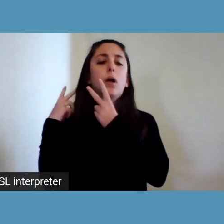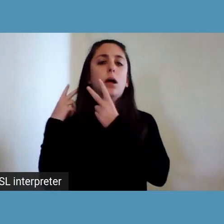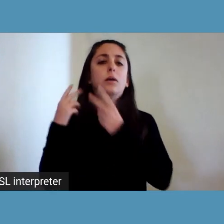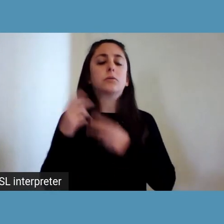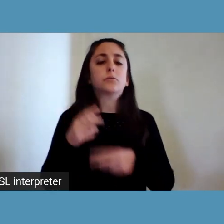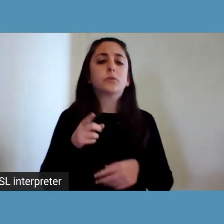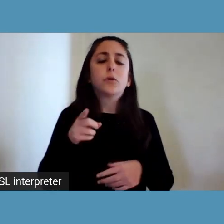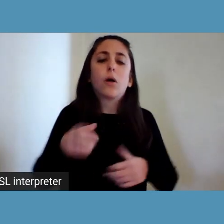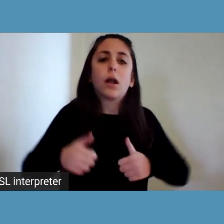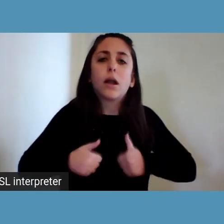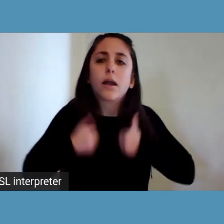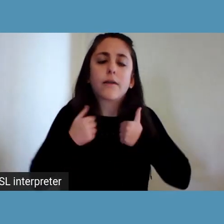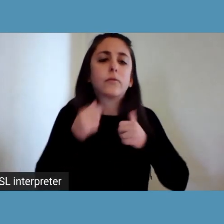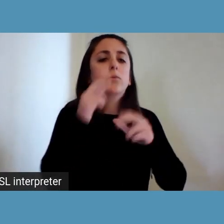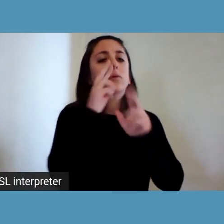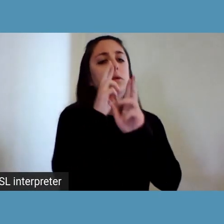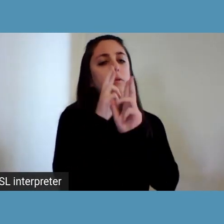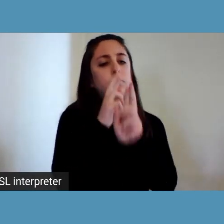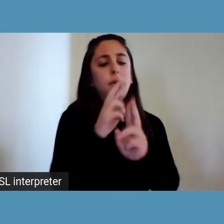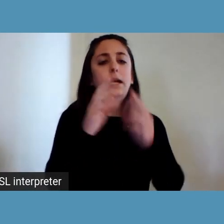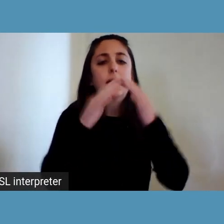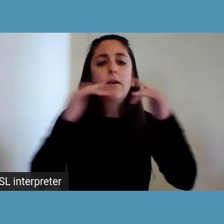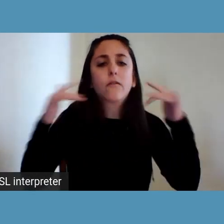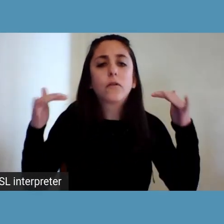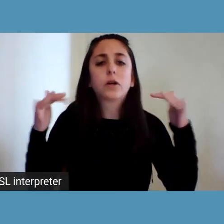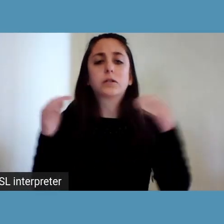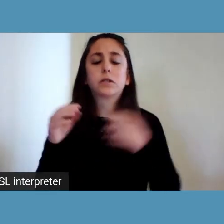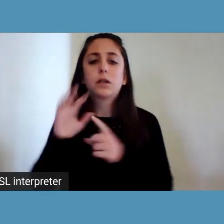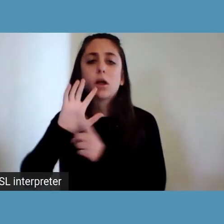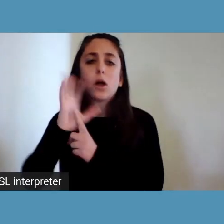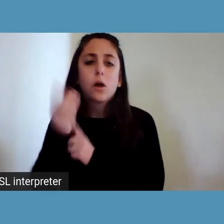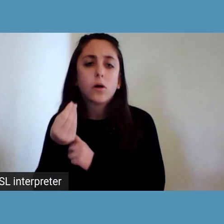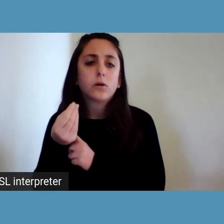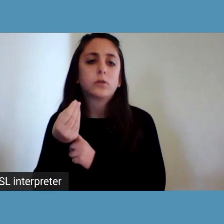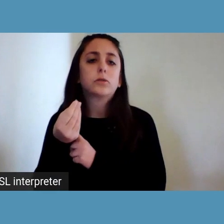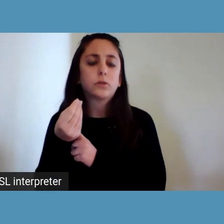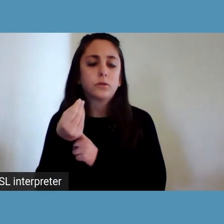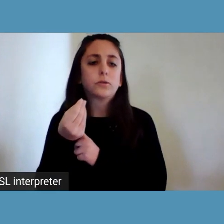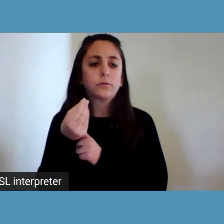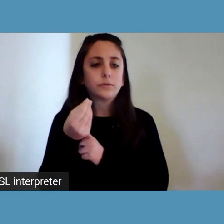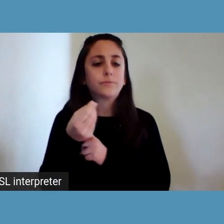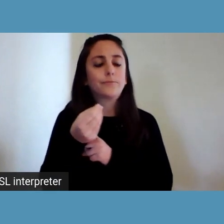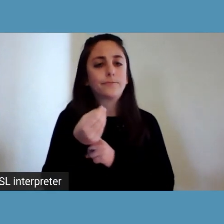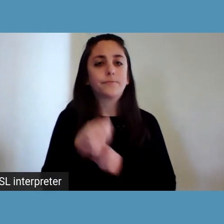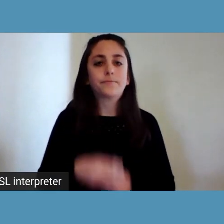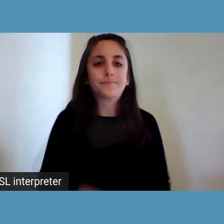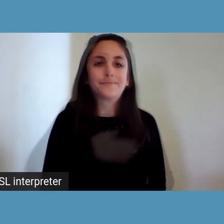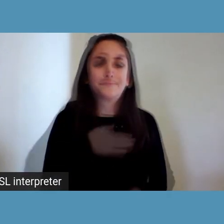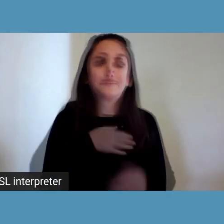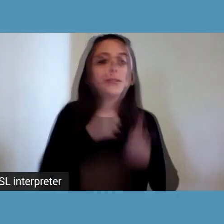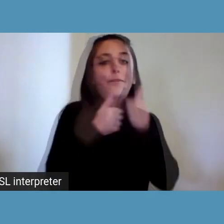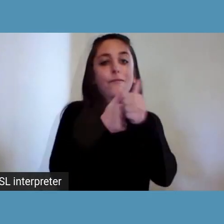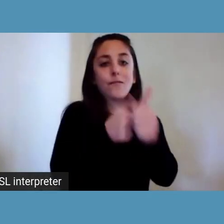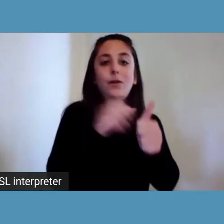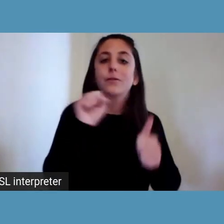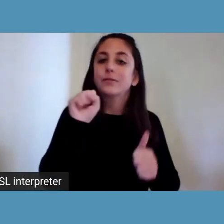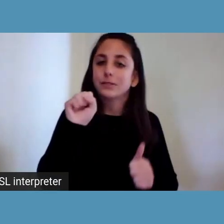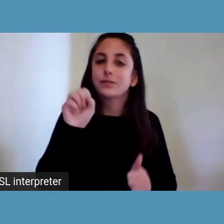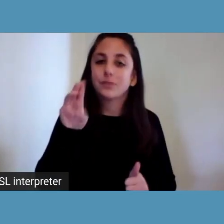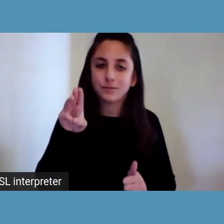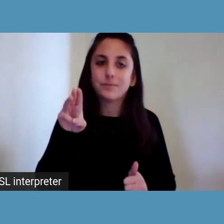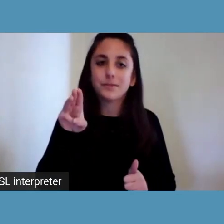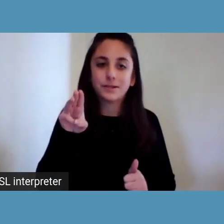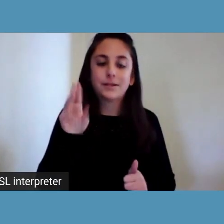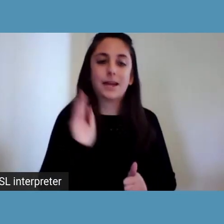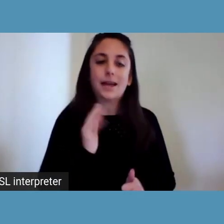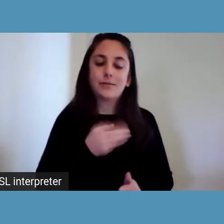diversity of cultures and experiences that form the richness of our world and our profession. Thank you. Now,